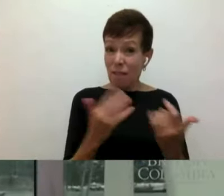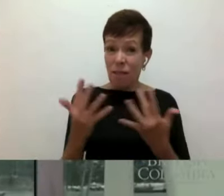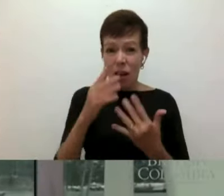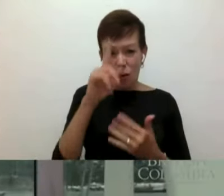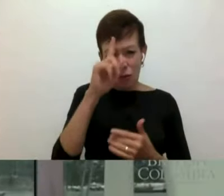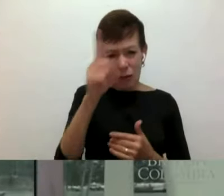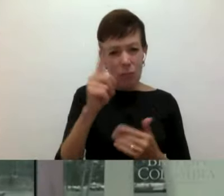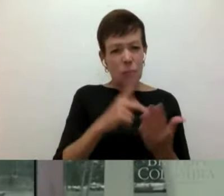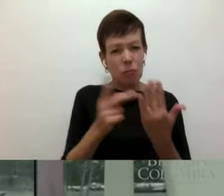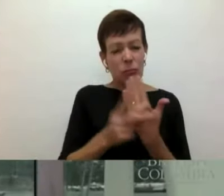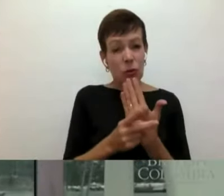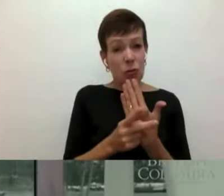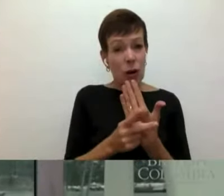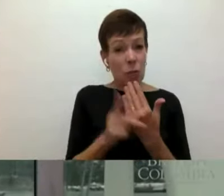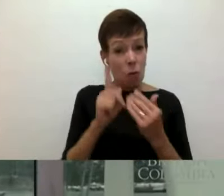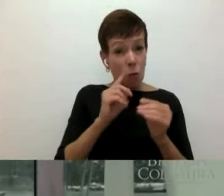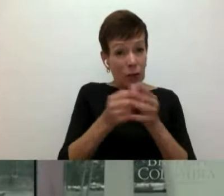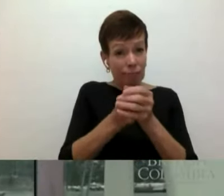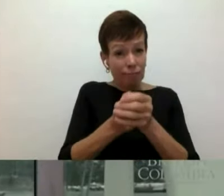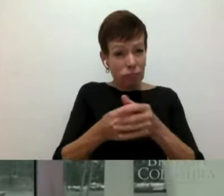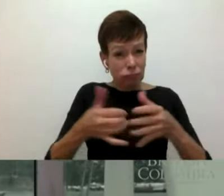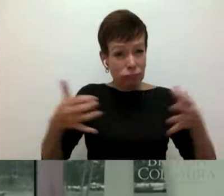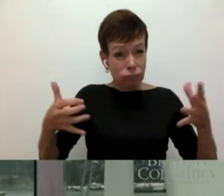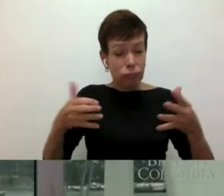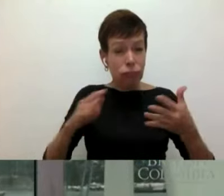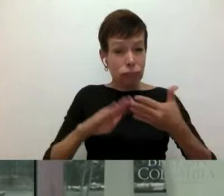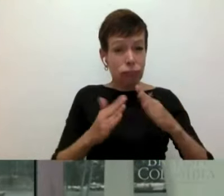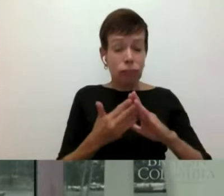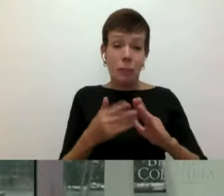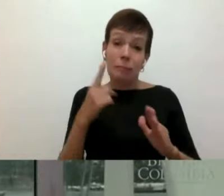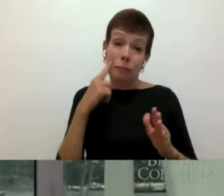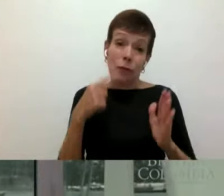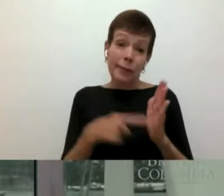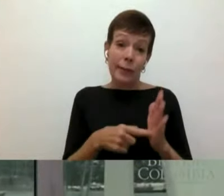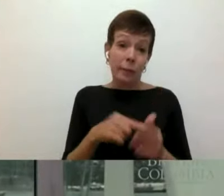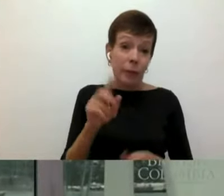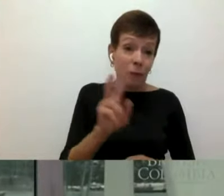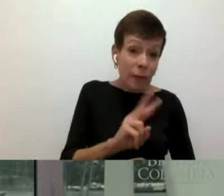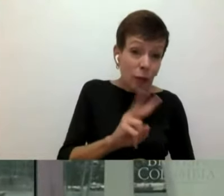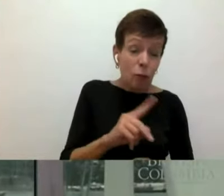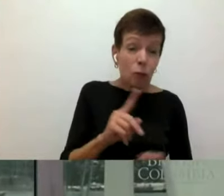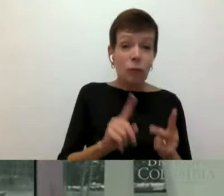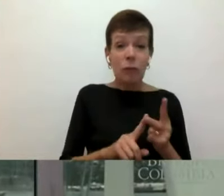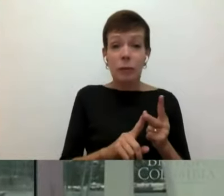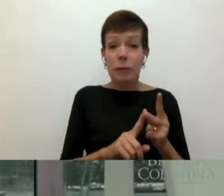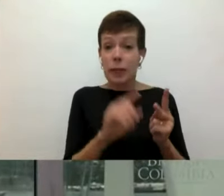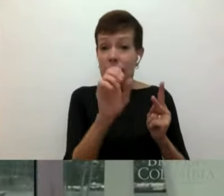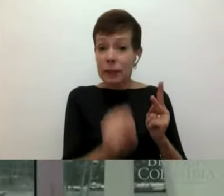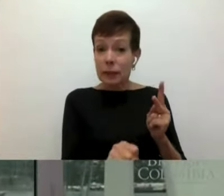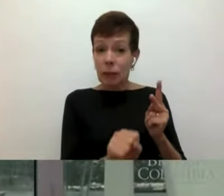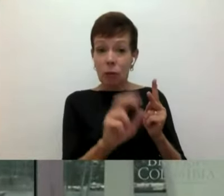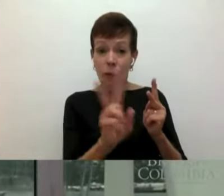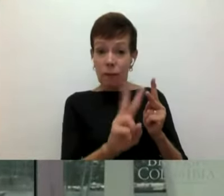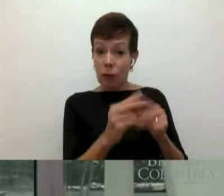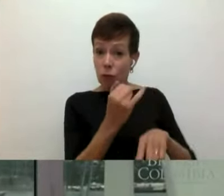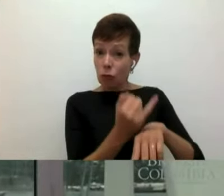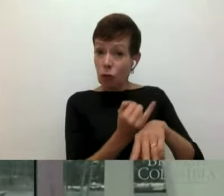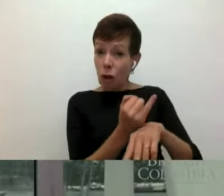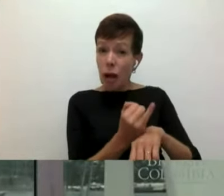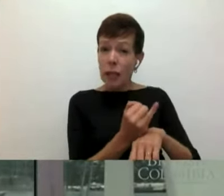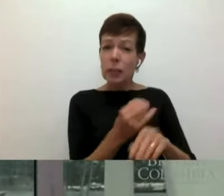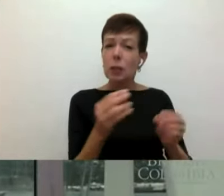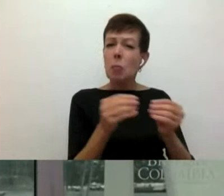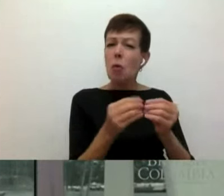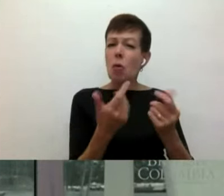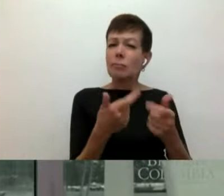this sort of Fire Smart program to communities that don't normally associate with wildfires? And by that, I'm talking about sort of the outer ring of Metro